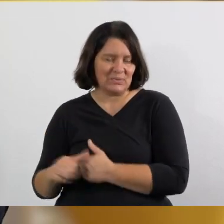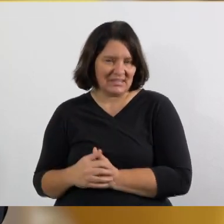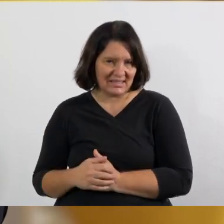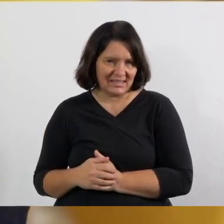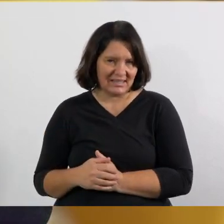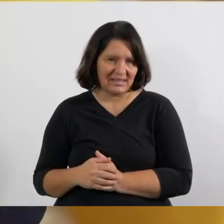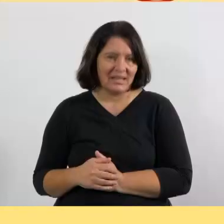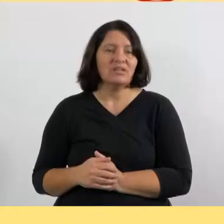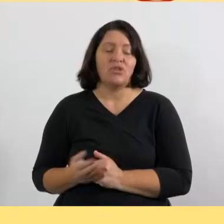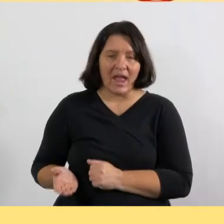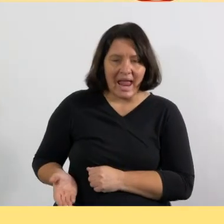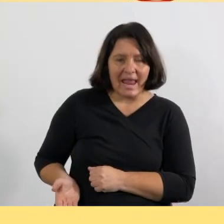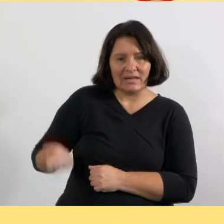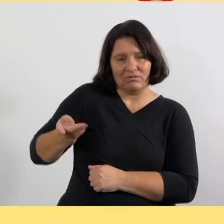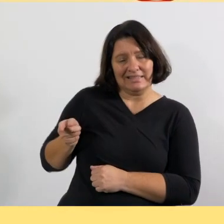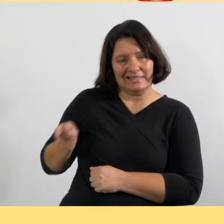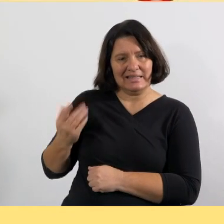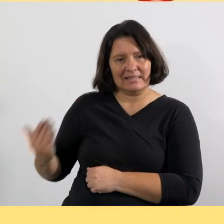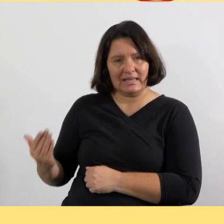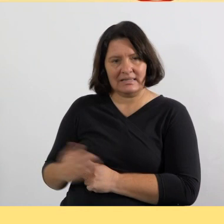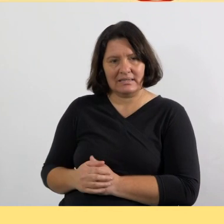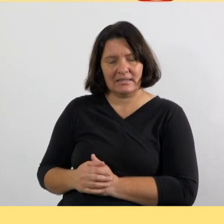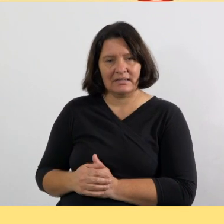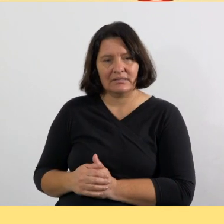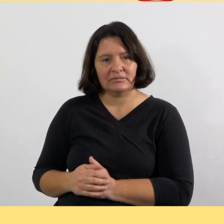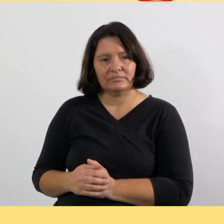liability account. It increases on the credit side.